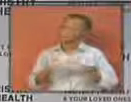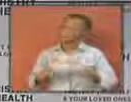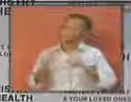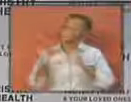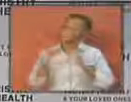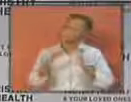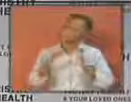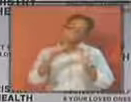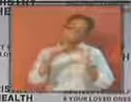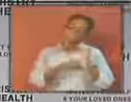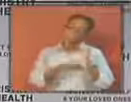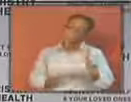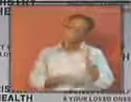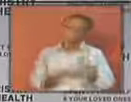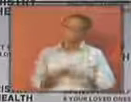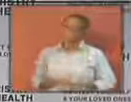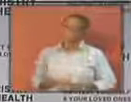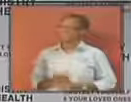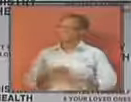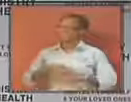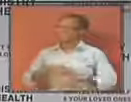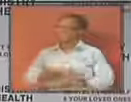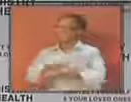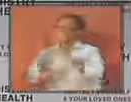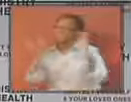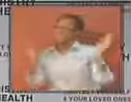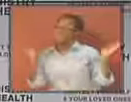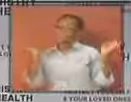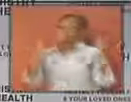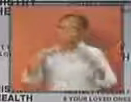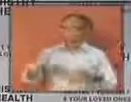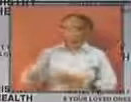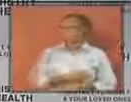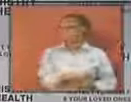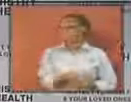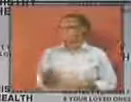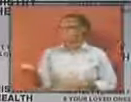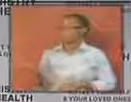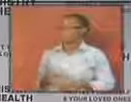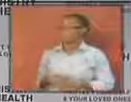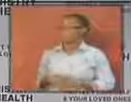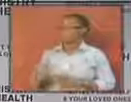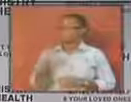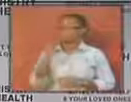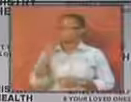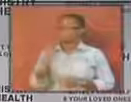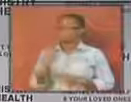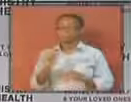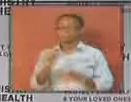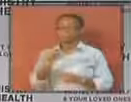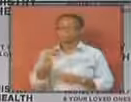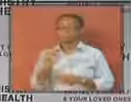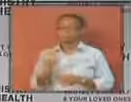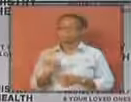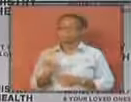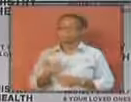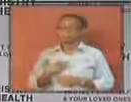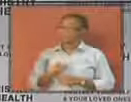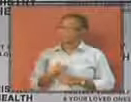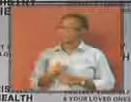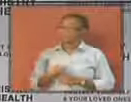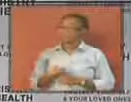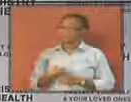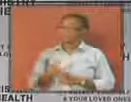Hi, good morning to the panel. My 2 quick questions. I know that, well, right now, in terms